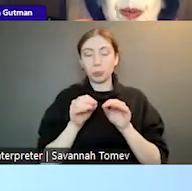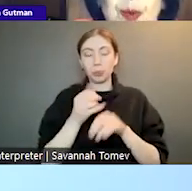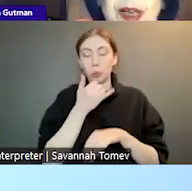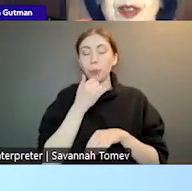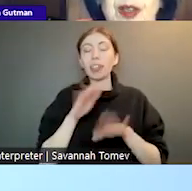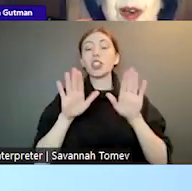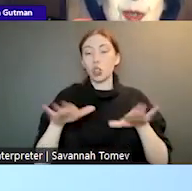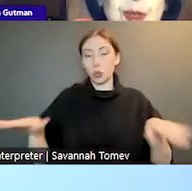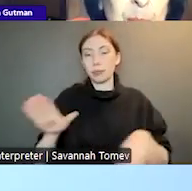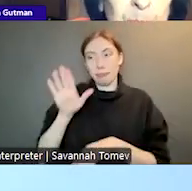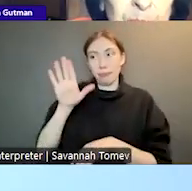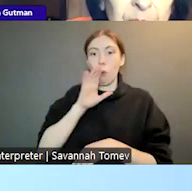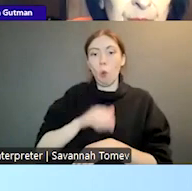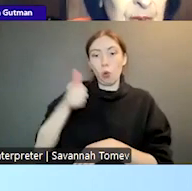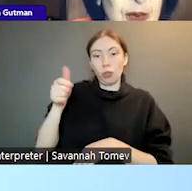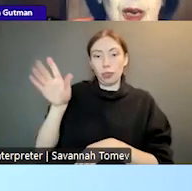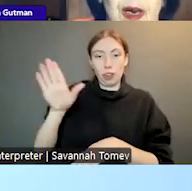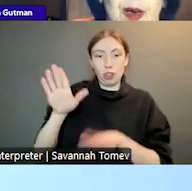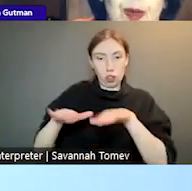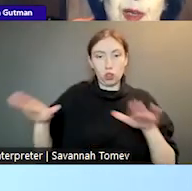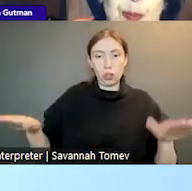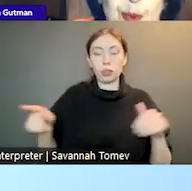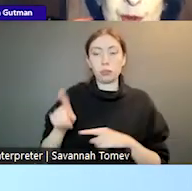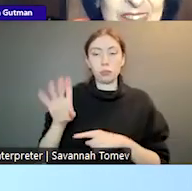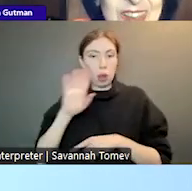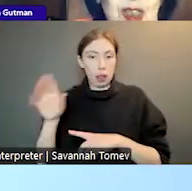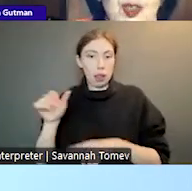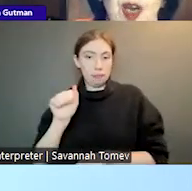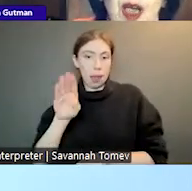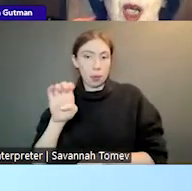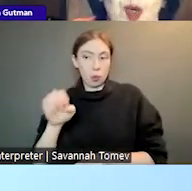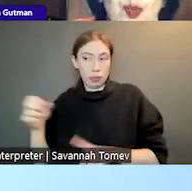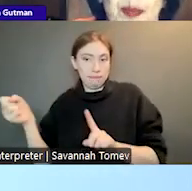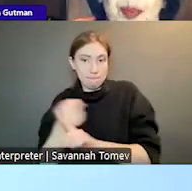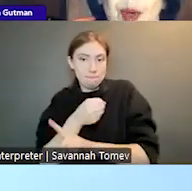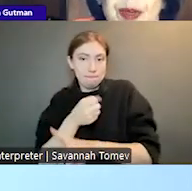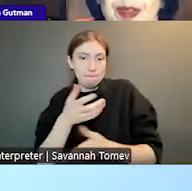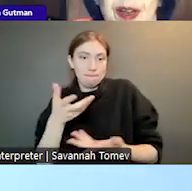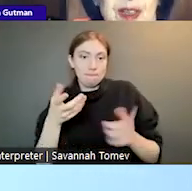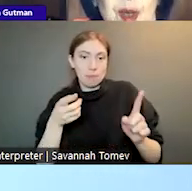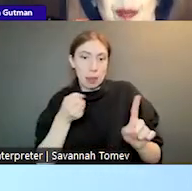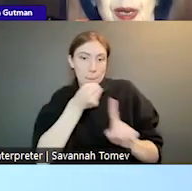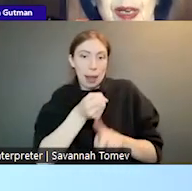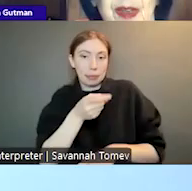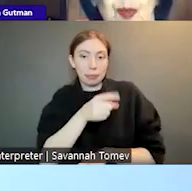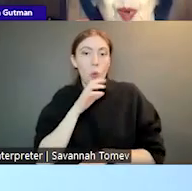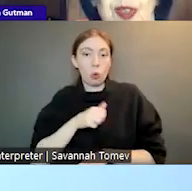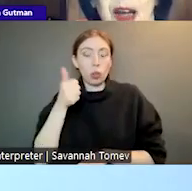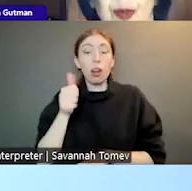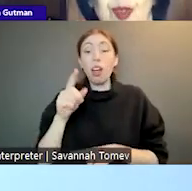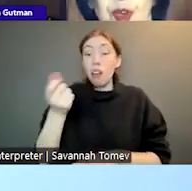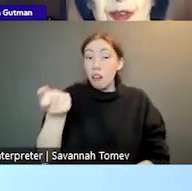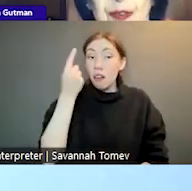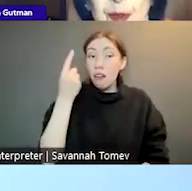also quite a large number of, or large percentage, who reported somebody that